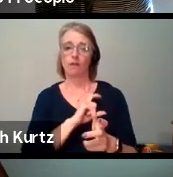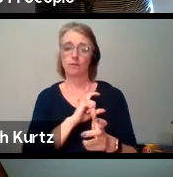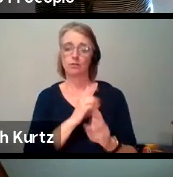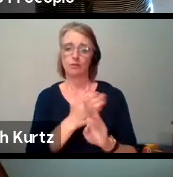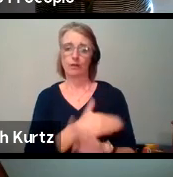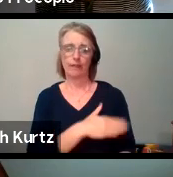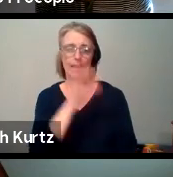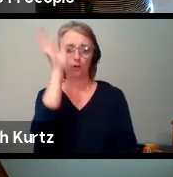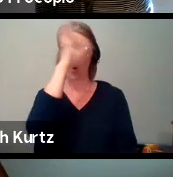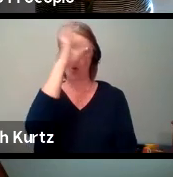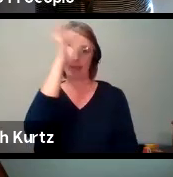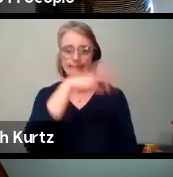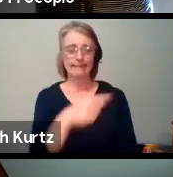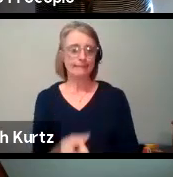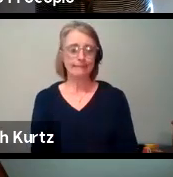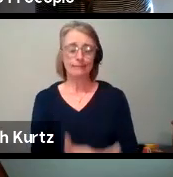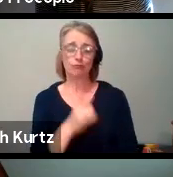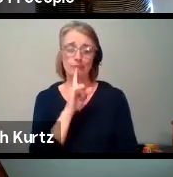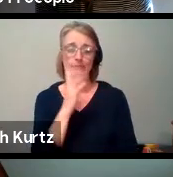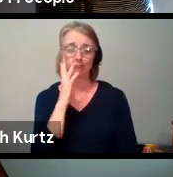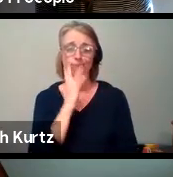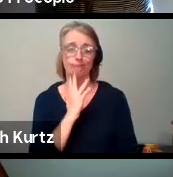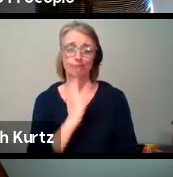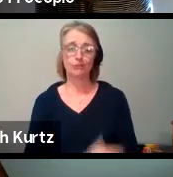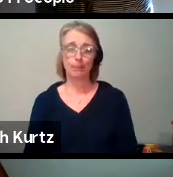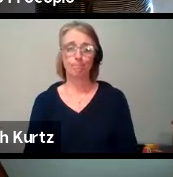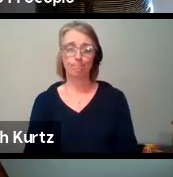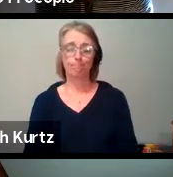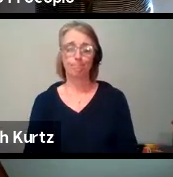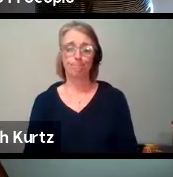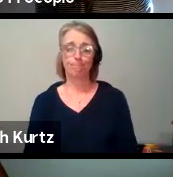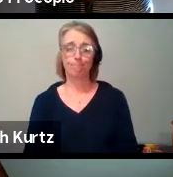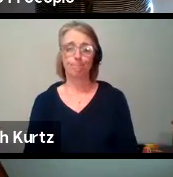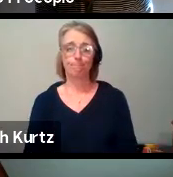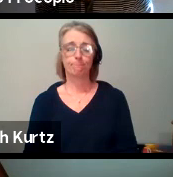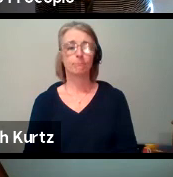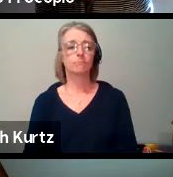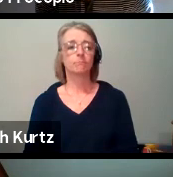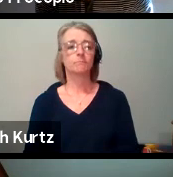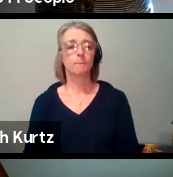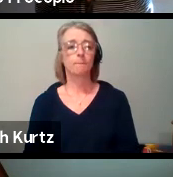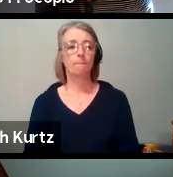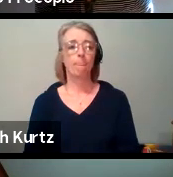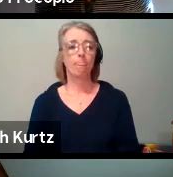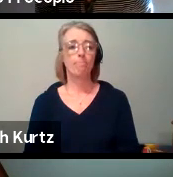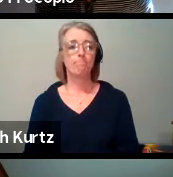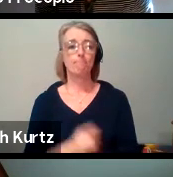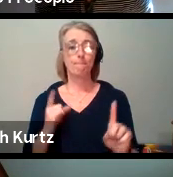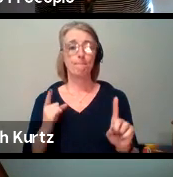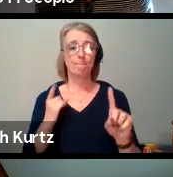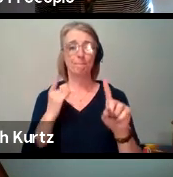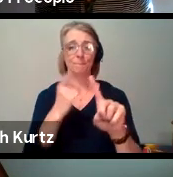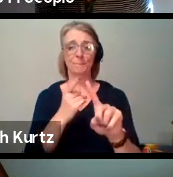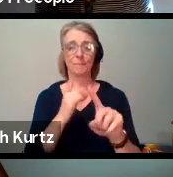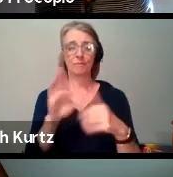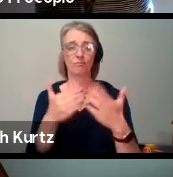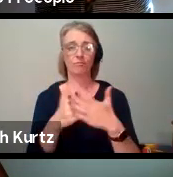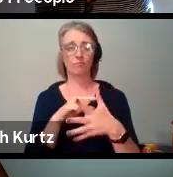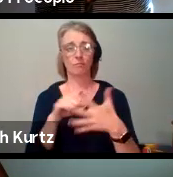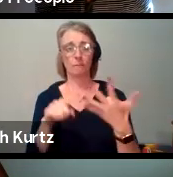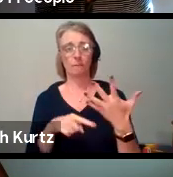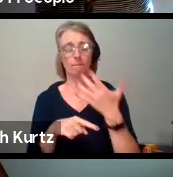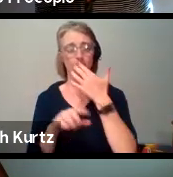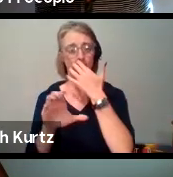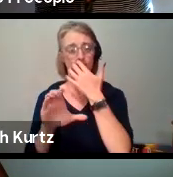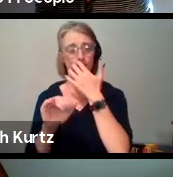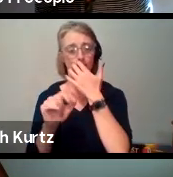don't know what it is. And it's a shame. Yes, thank you, Darren. So our goal is to have all of these items, actionable